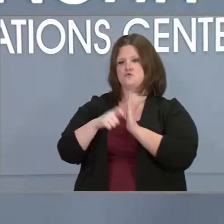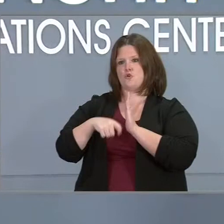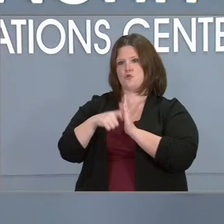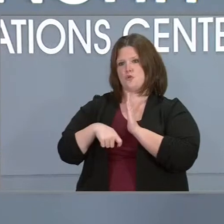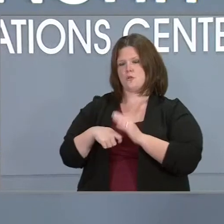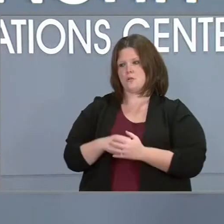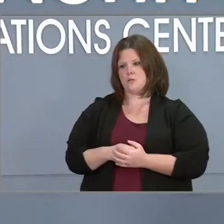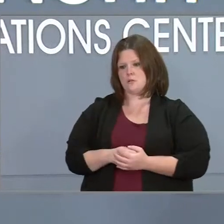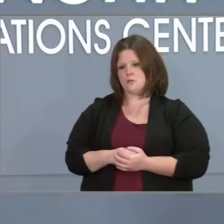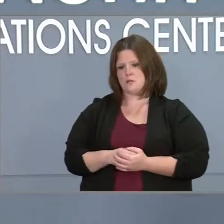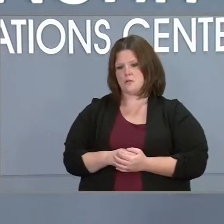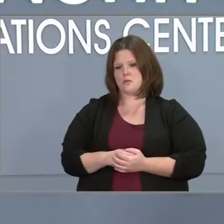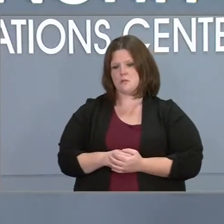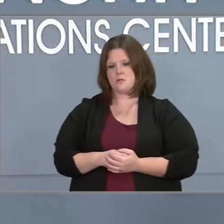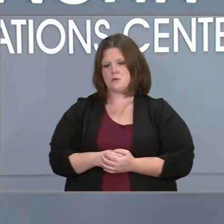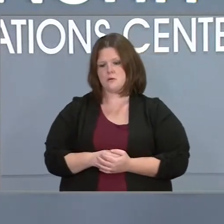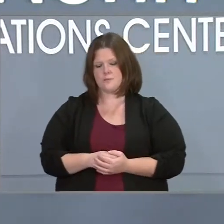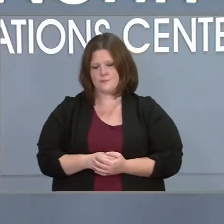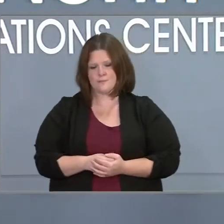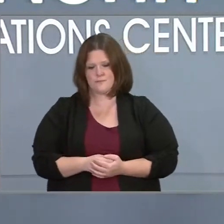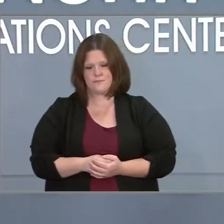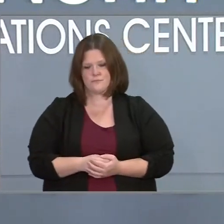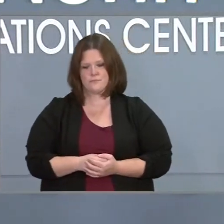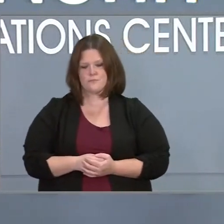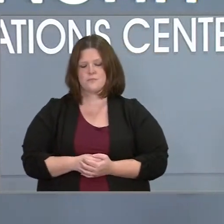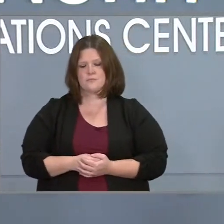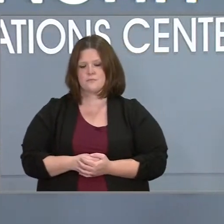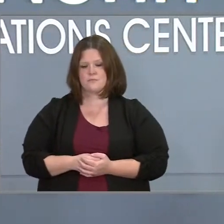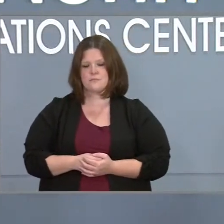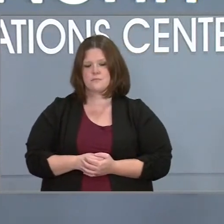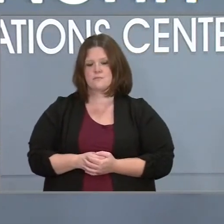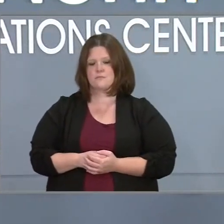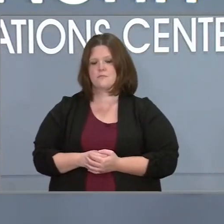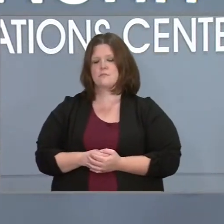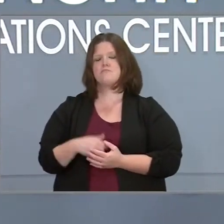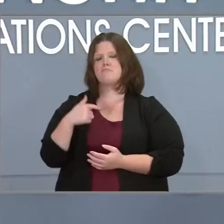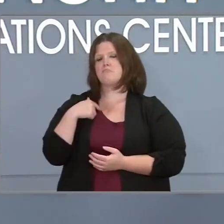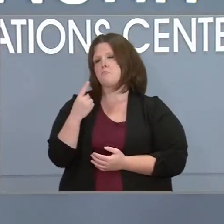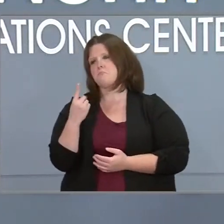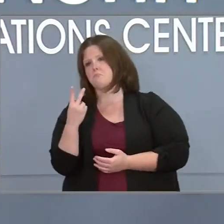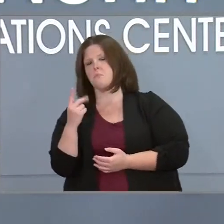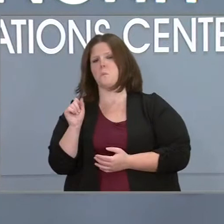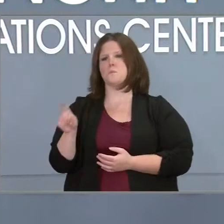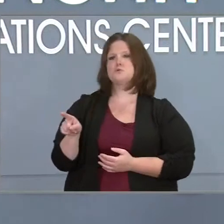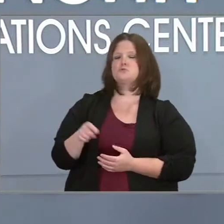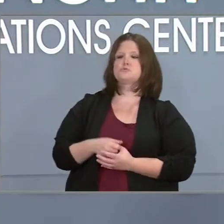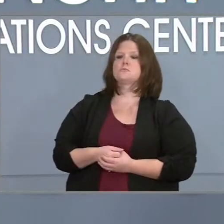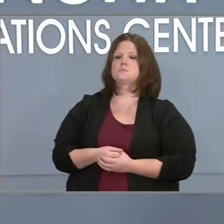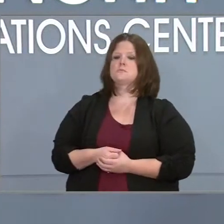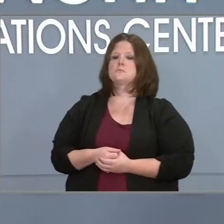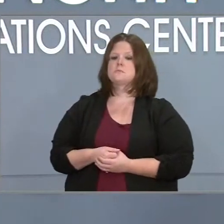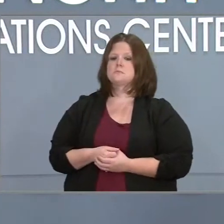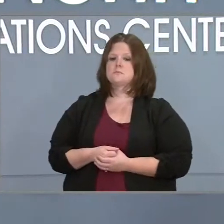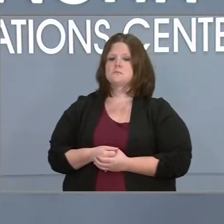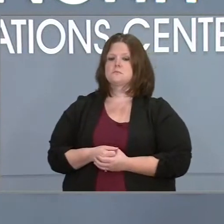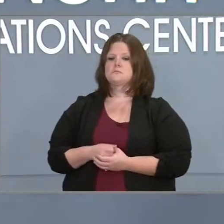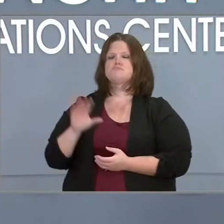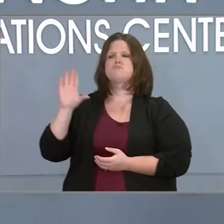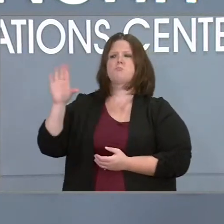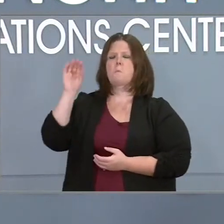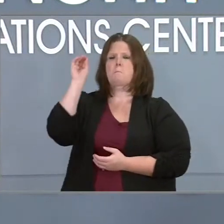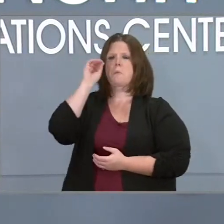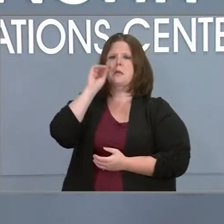Yes, Governor. This is Richard Craver with the Winston-Salem Journal. I had a couple questions for you. One is, where do you stand on